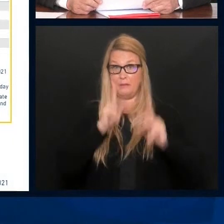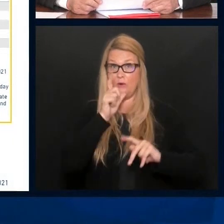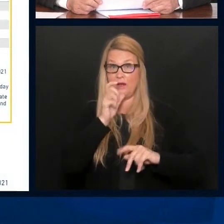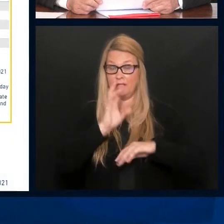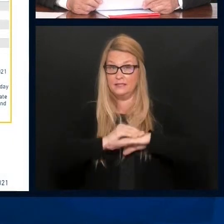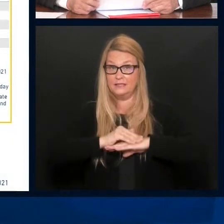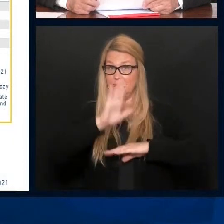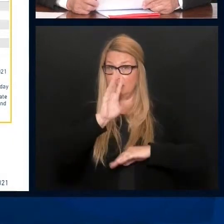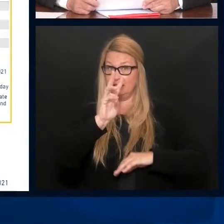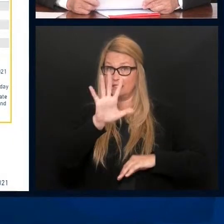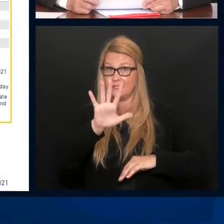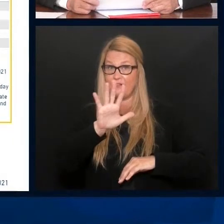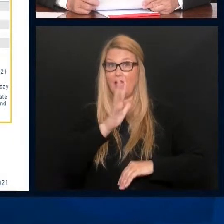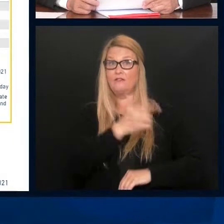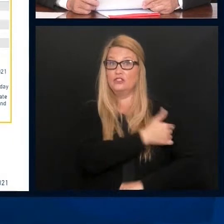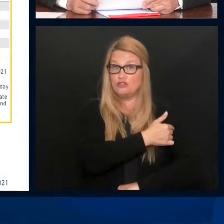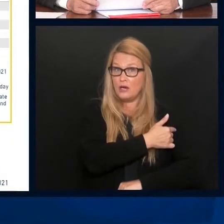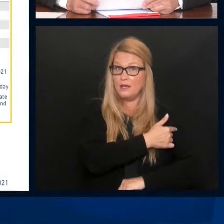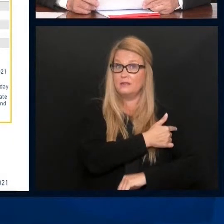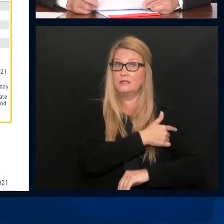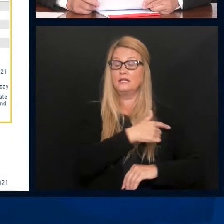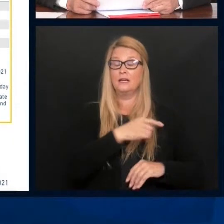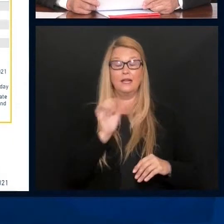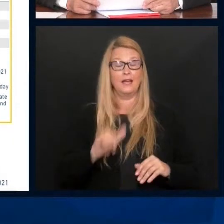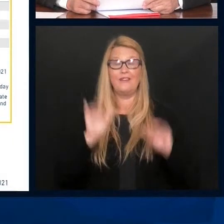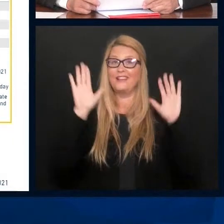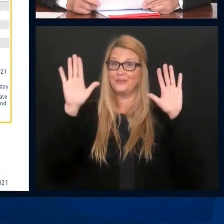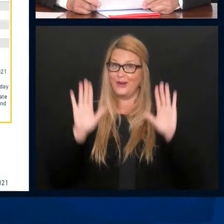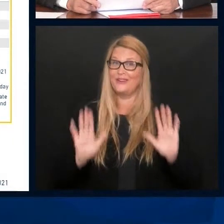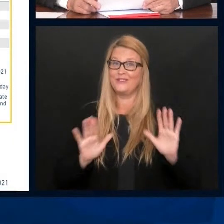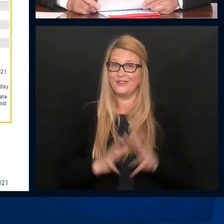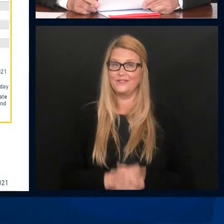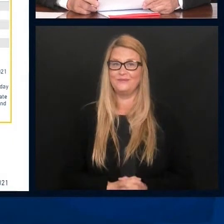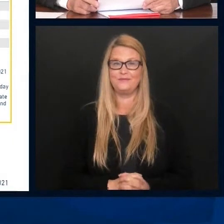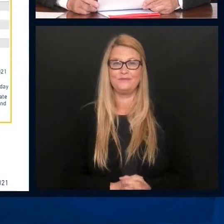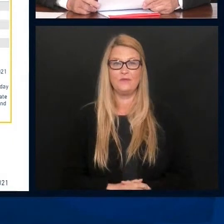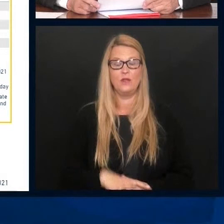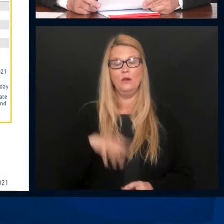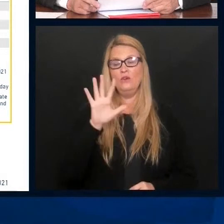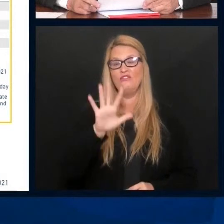65 and above. That just is wonderful. We're at